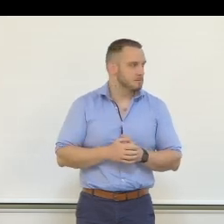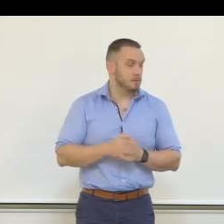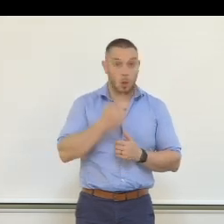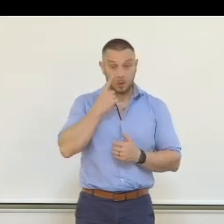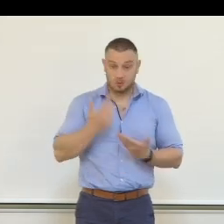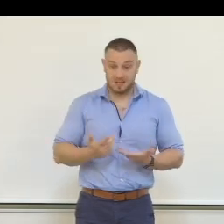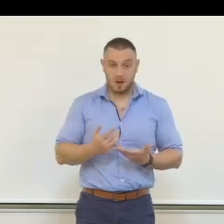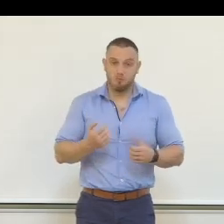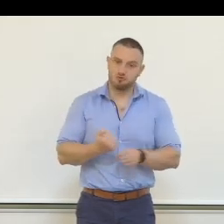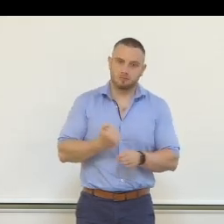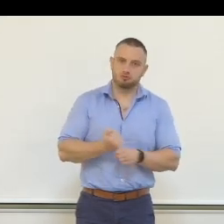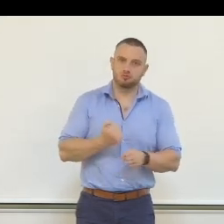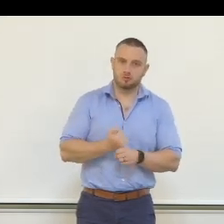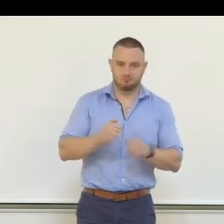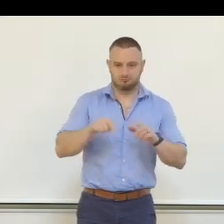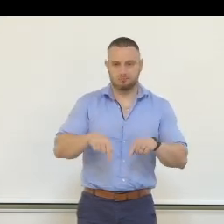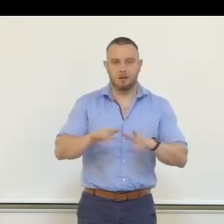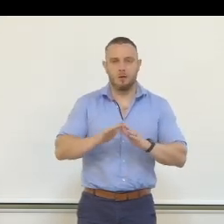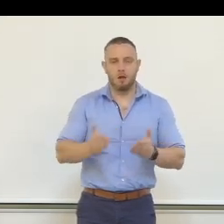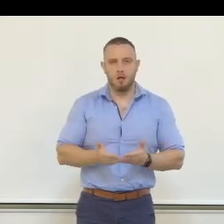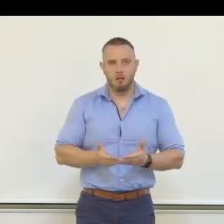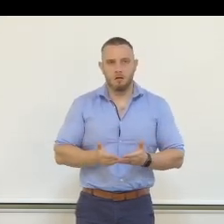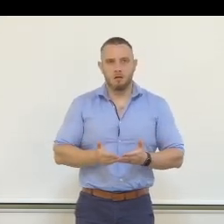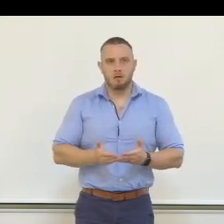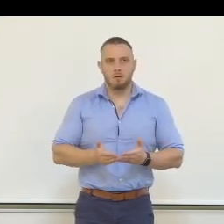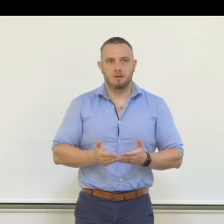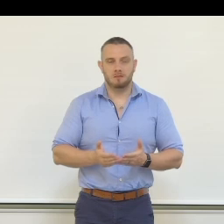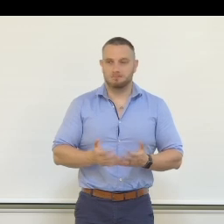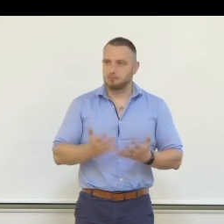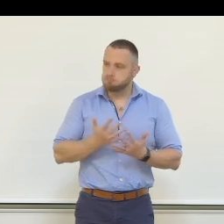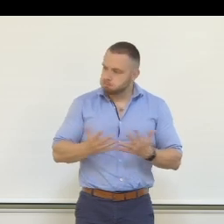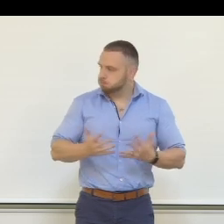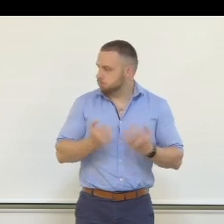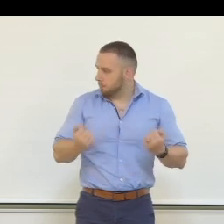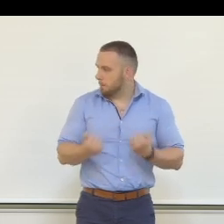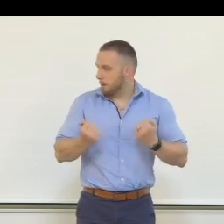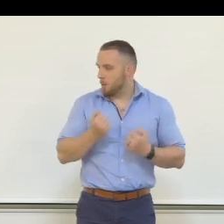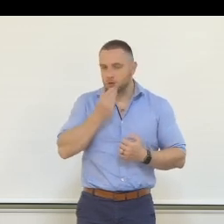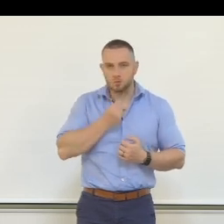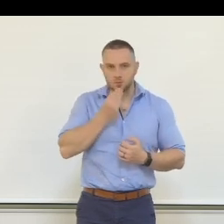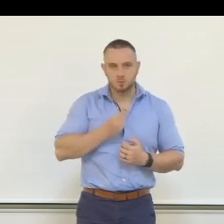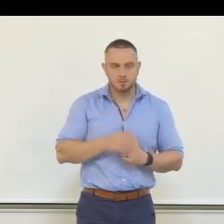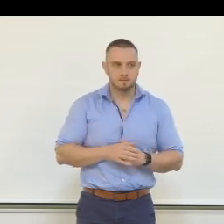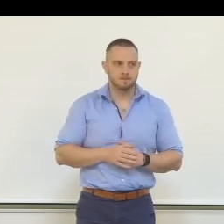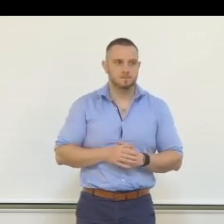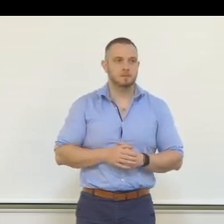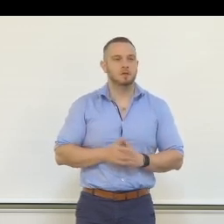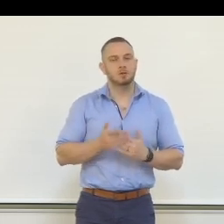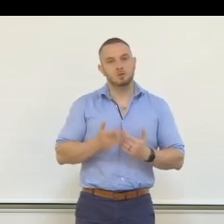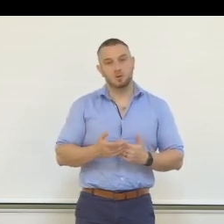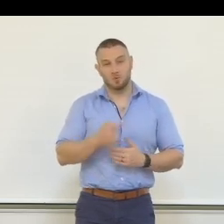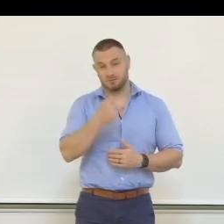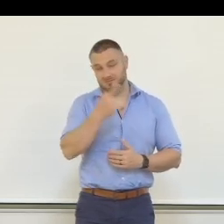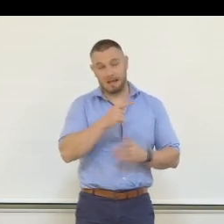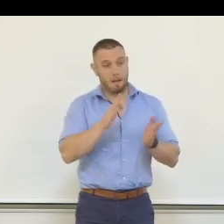today on Earth, it's power intensive. So it's extremely